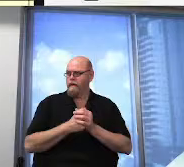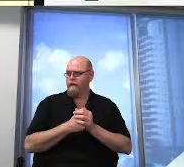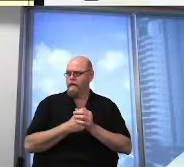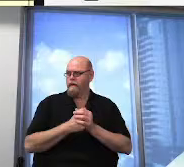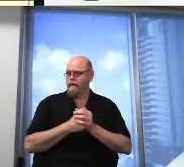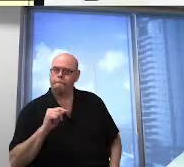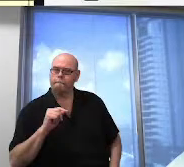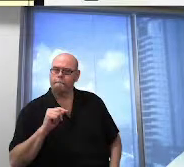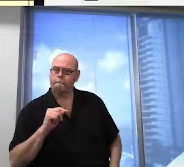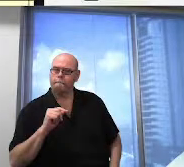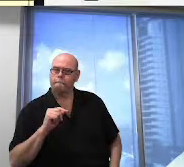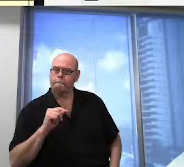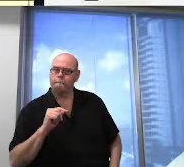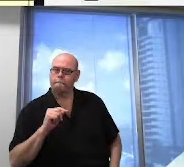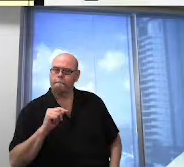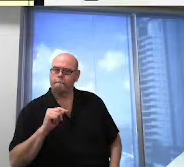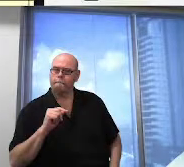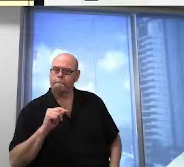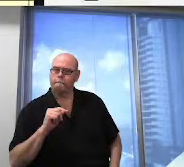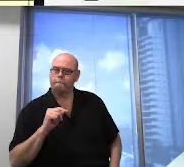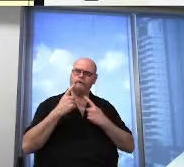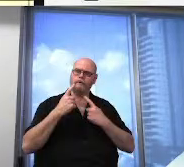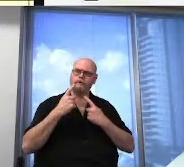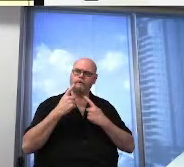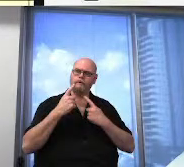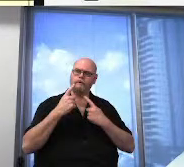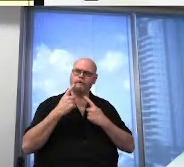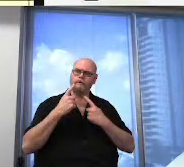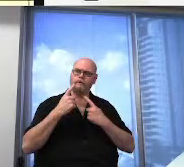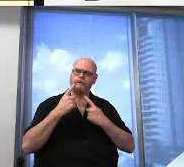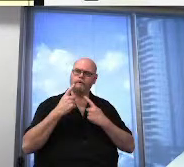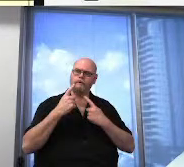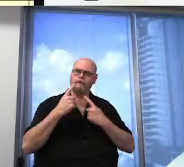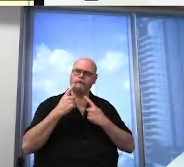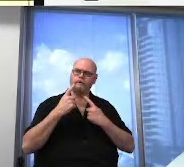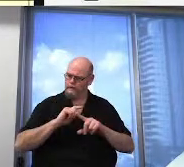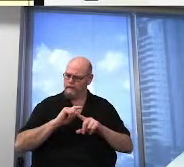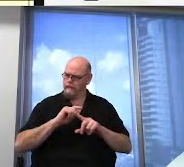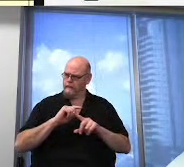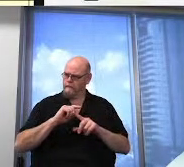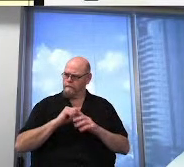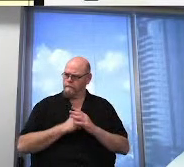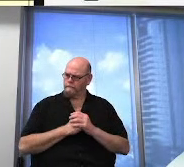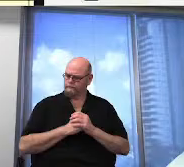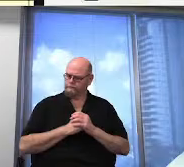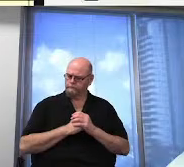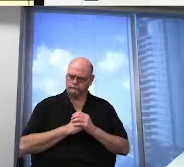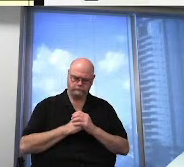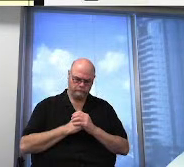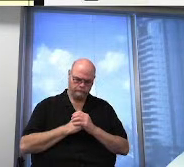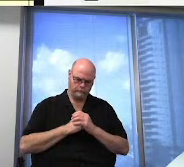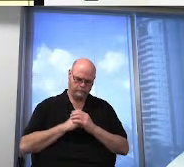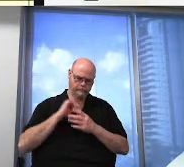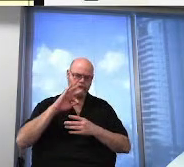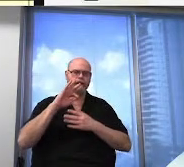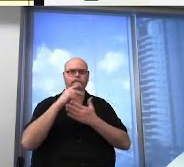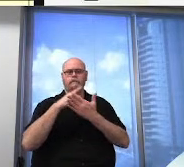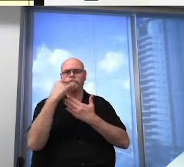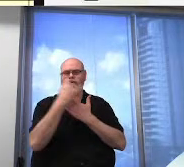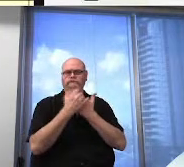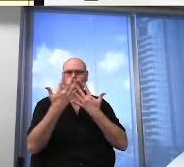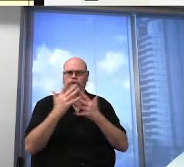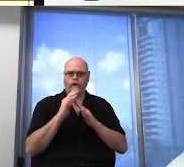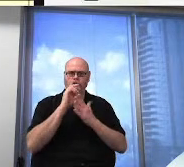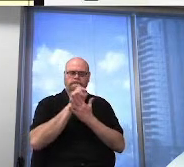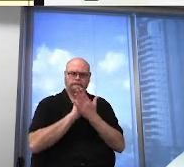probably you're coming from a line of questions. If a project is designed and we have